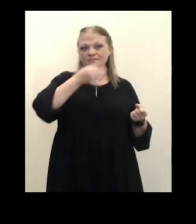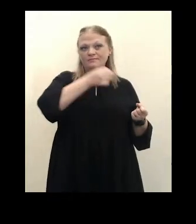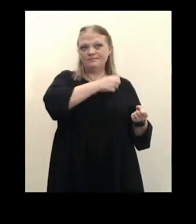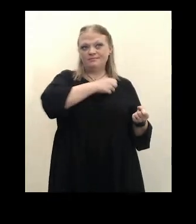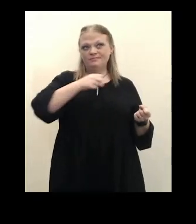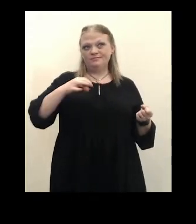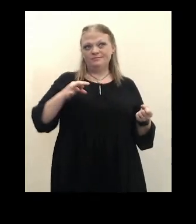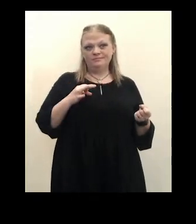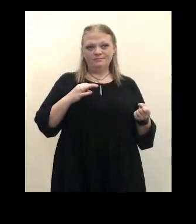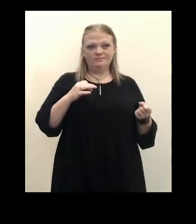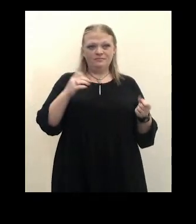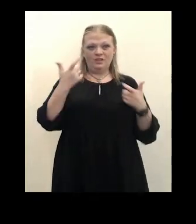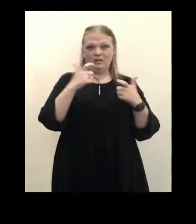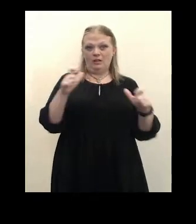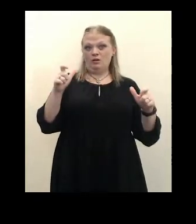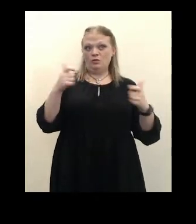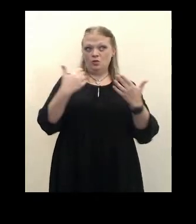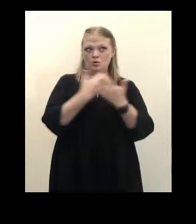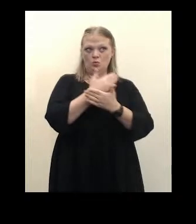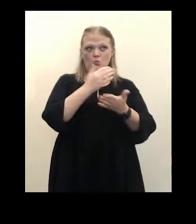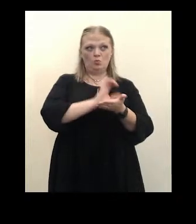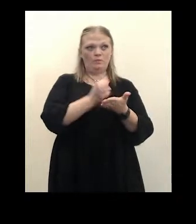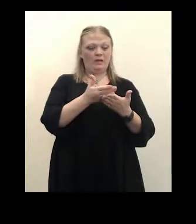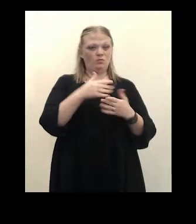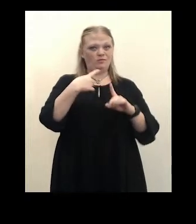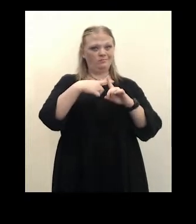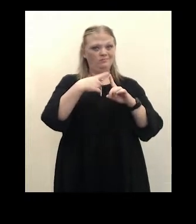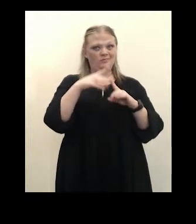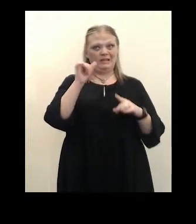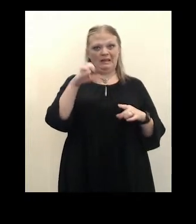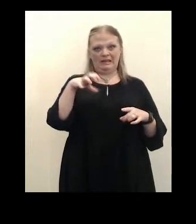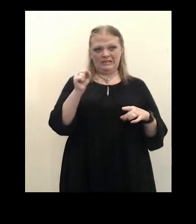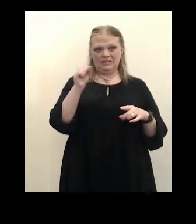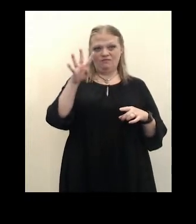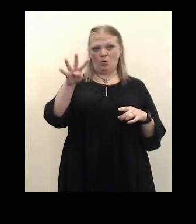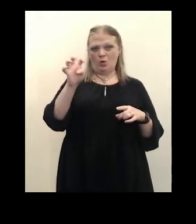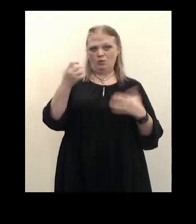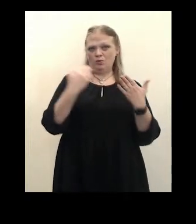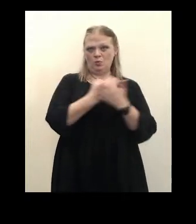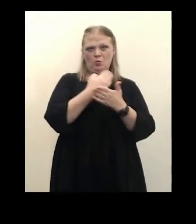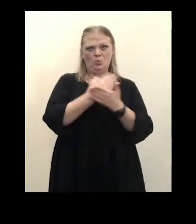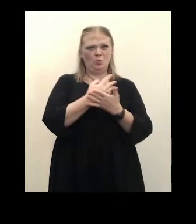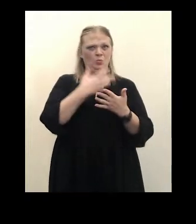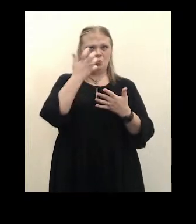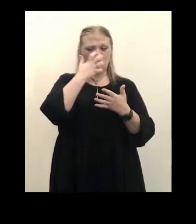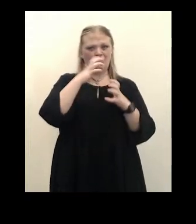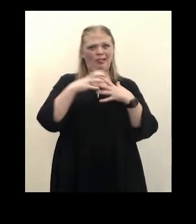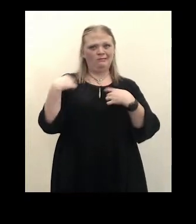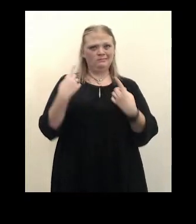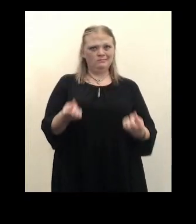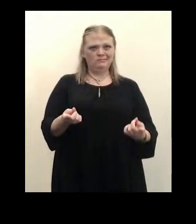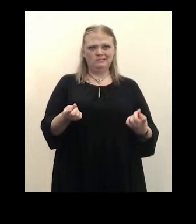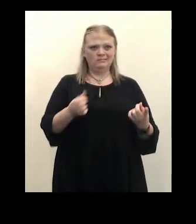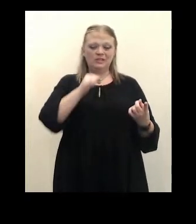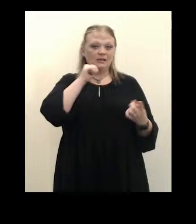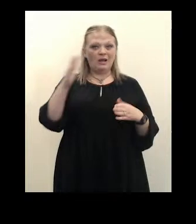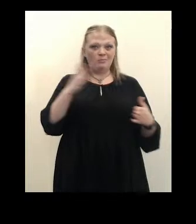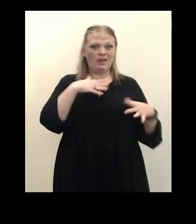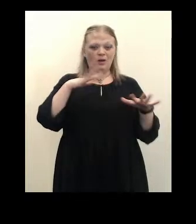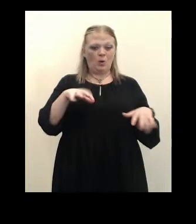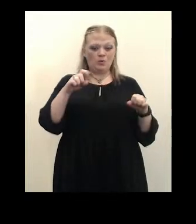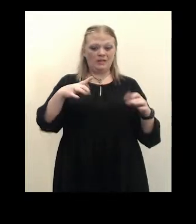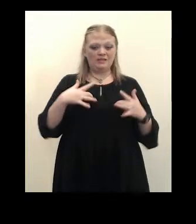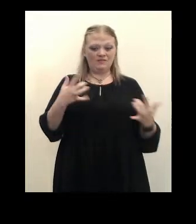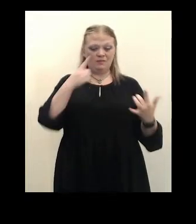one of the largest new cases we've seen in quite some time, 400 new cases. We didn't plan on holding this event because of the